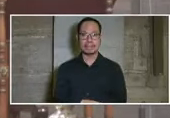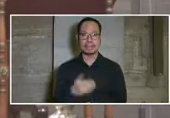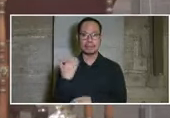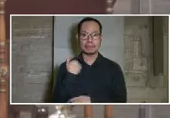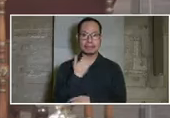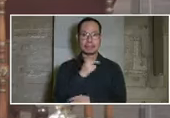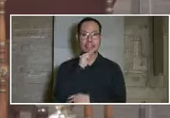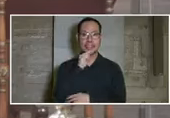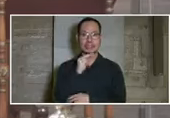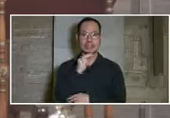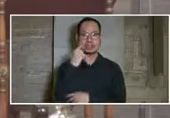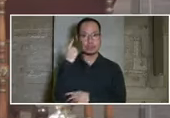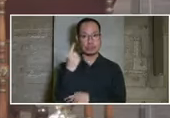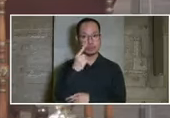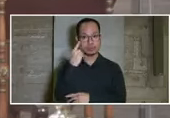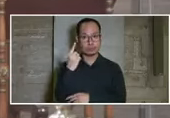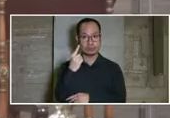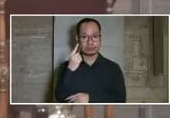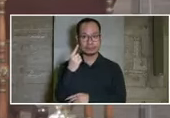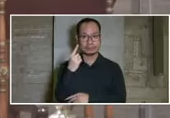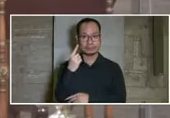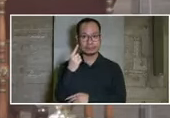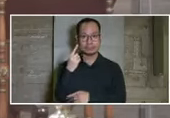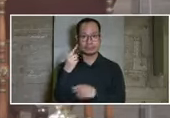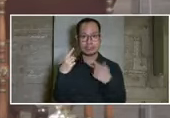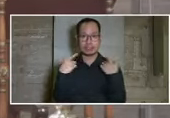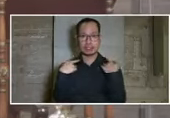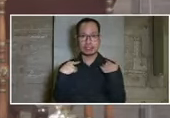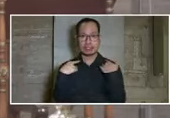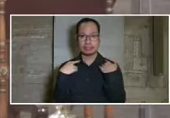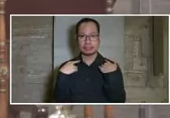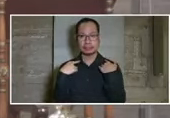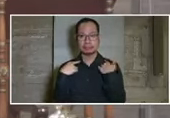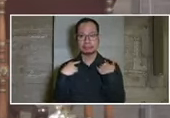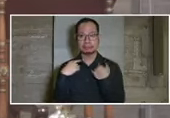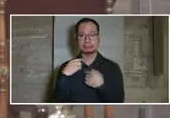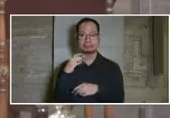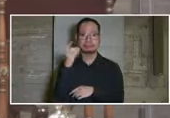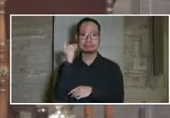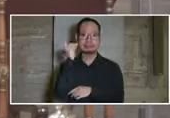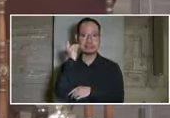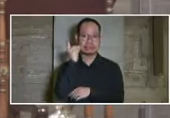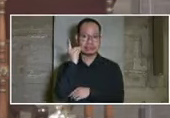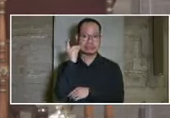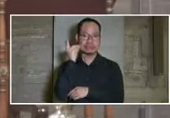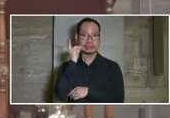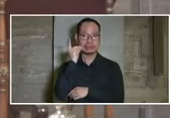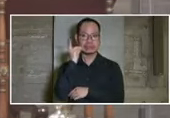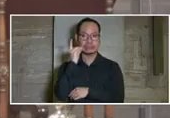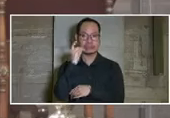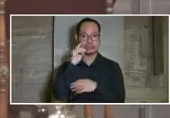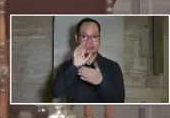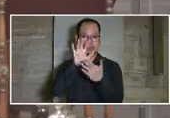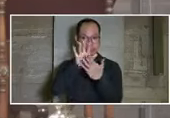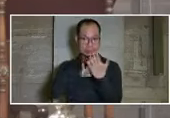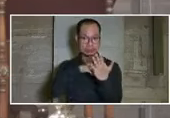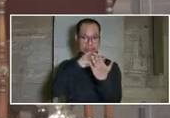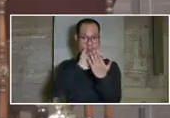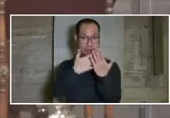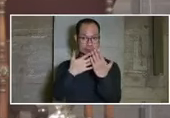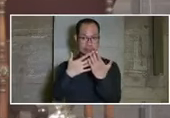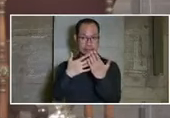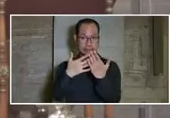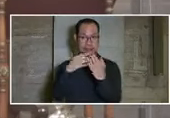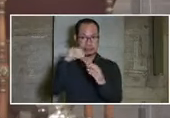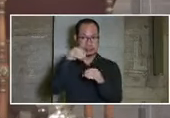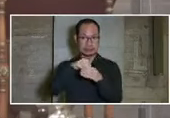we are not only packed with our daily routine or our daily schedule. Sa